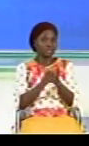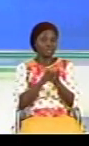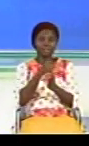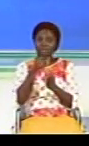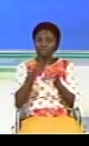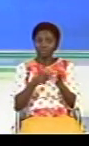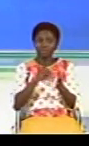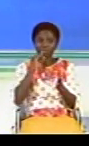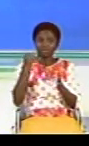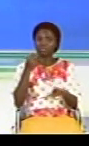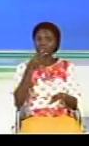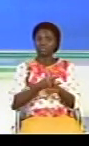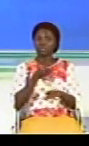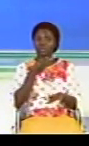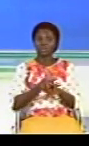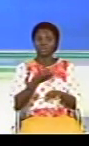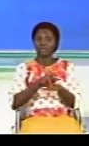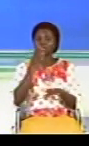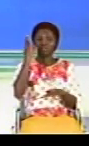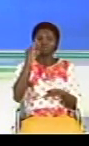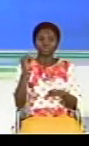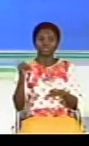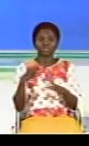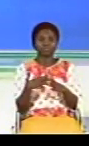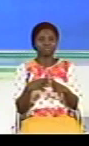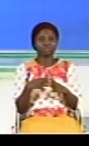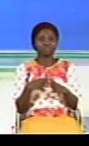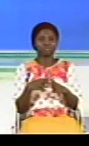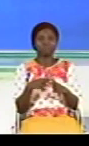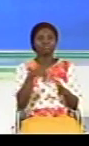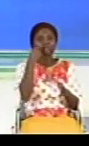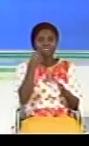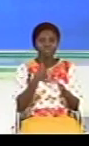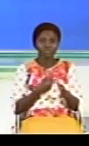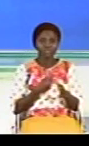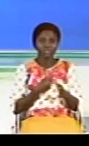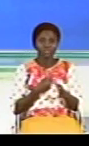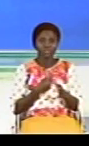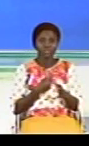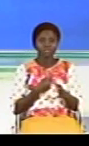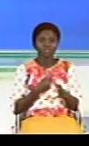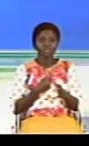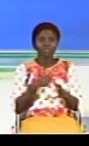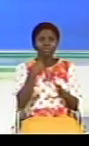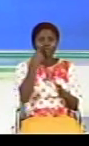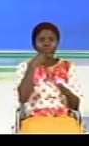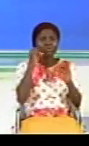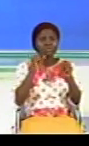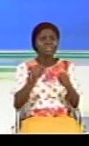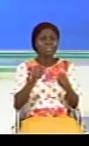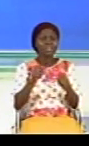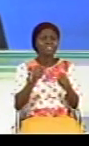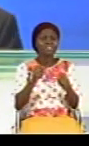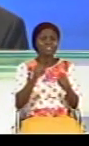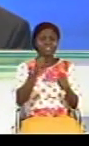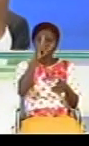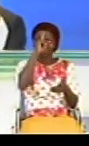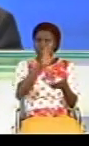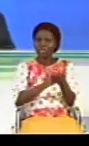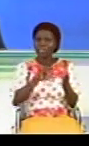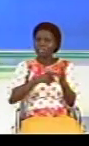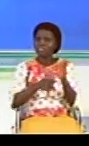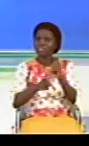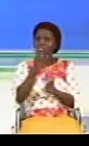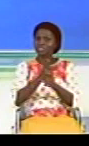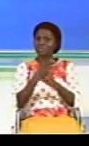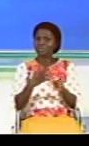hard saying. Tell me, who can hear it? You see, they said,